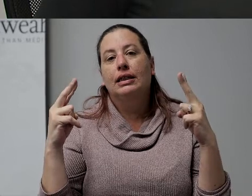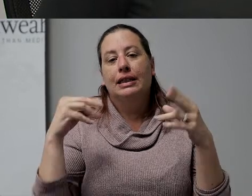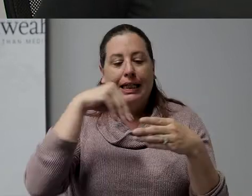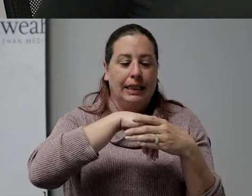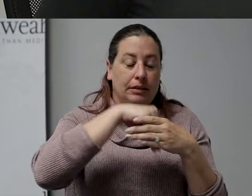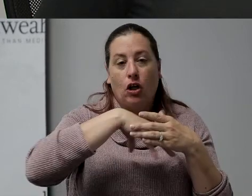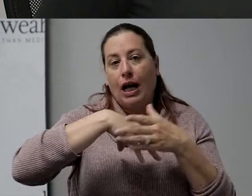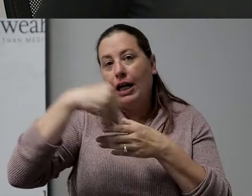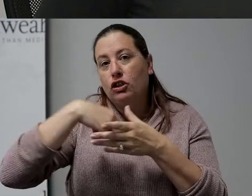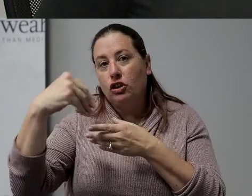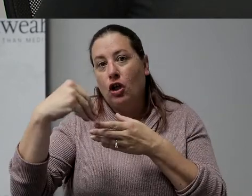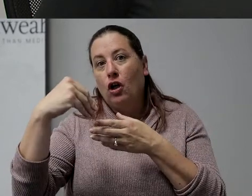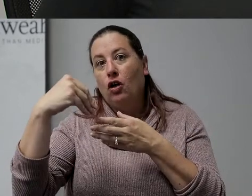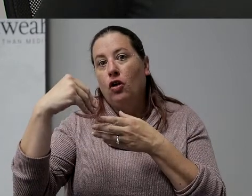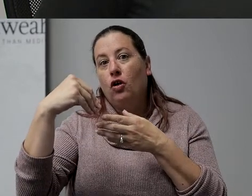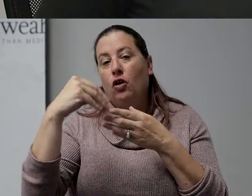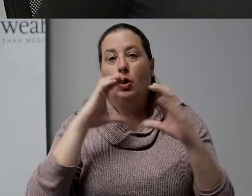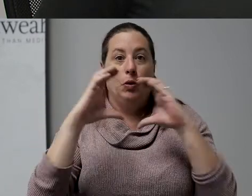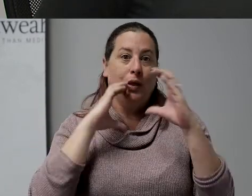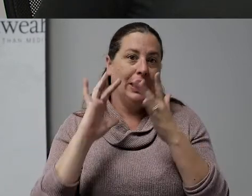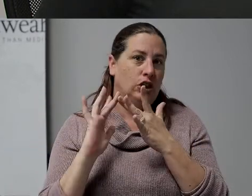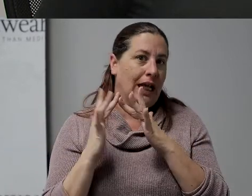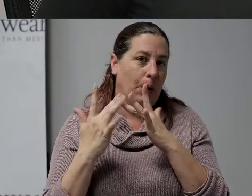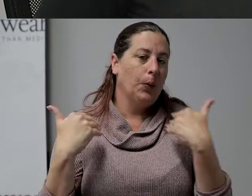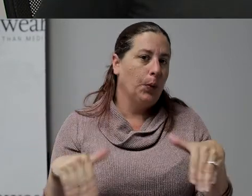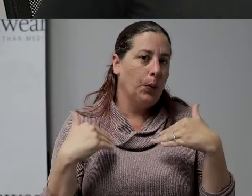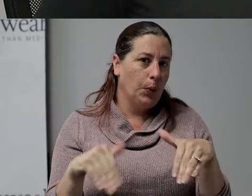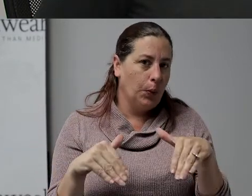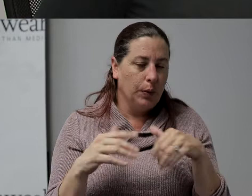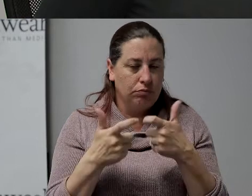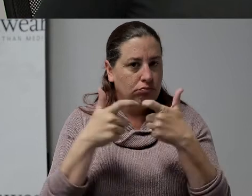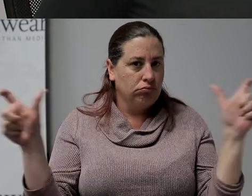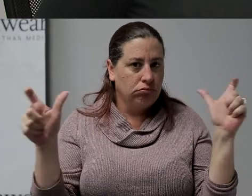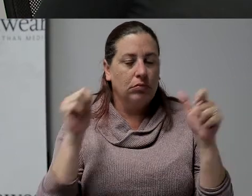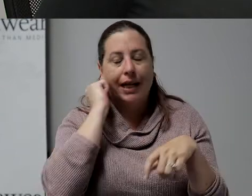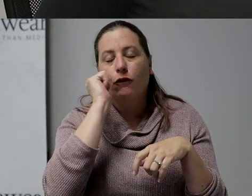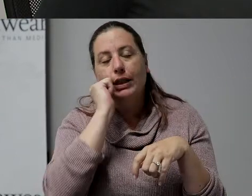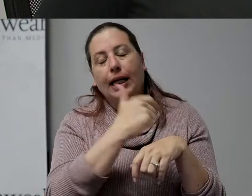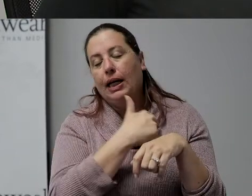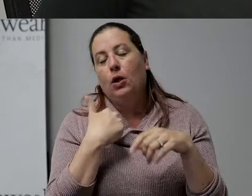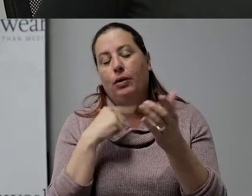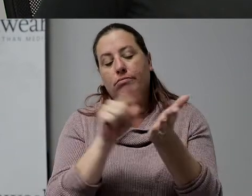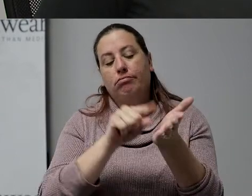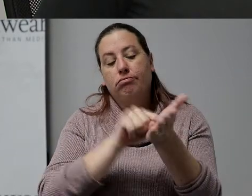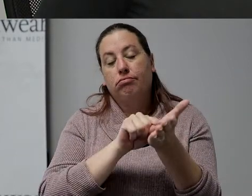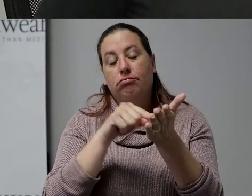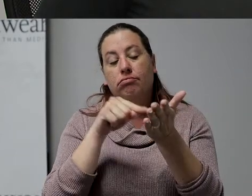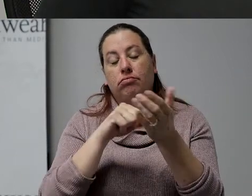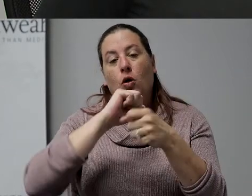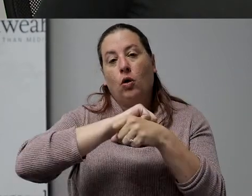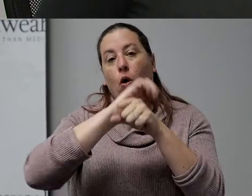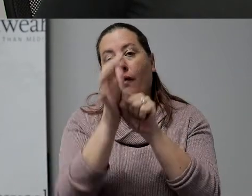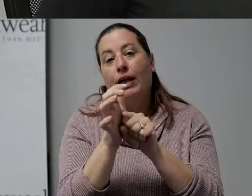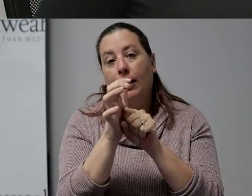communication network. So every day we publish a newsletter, the COVID-19 news you